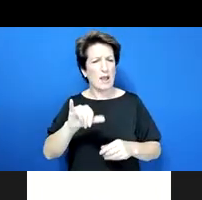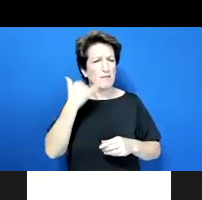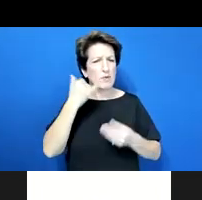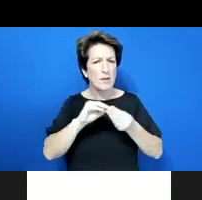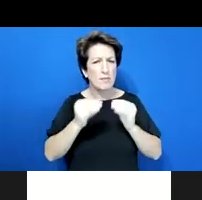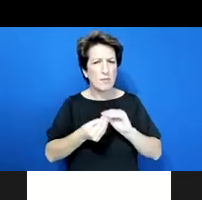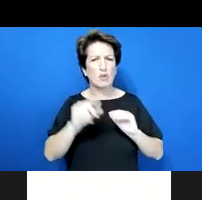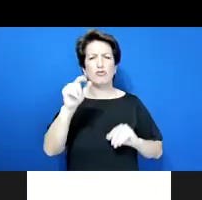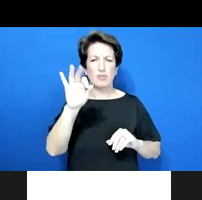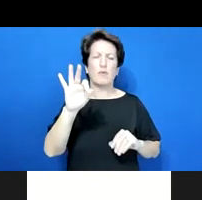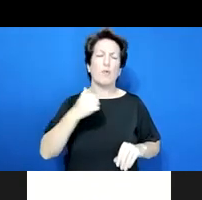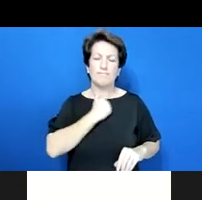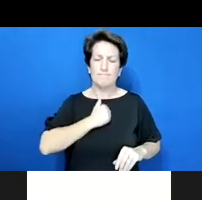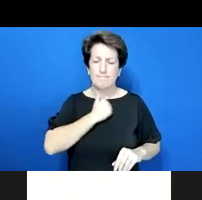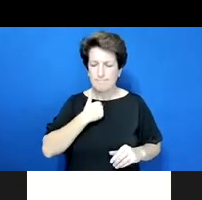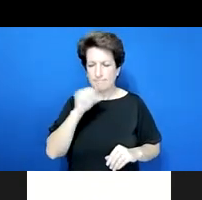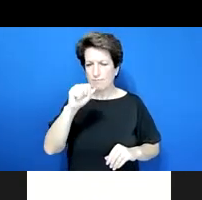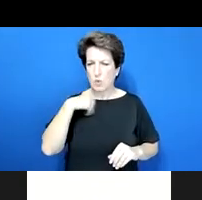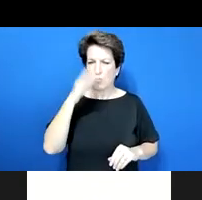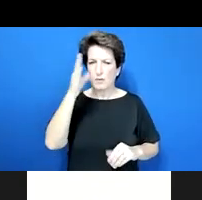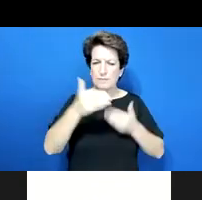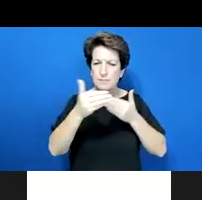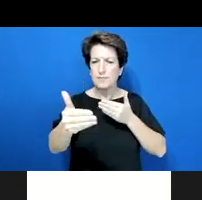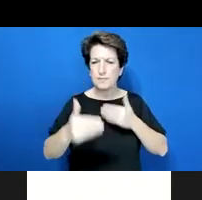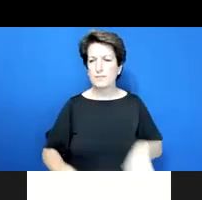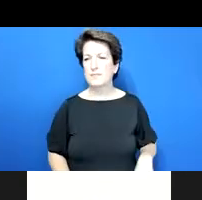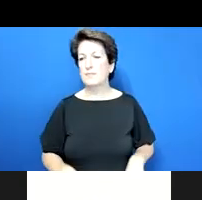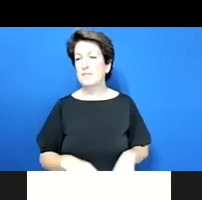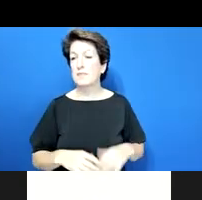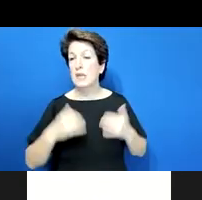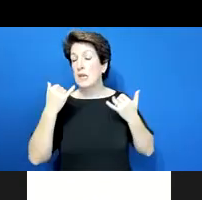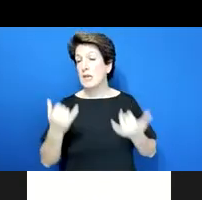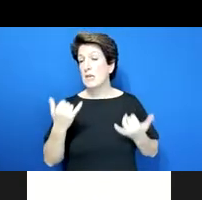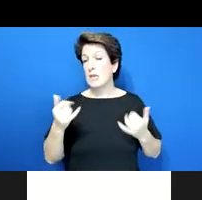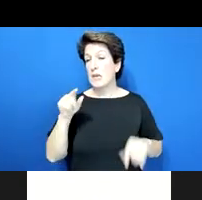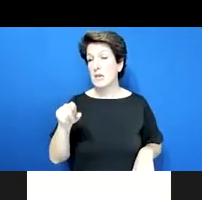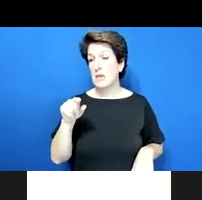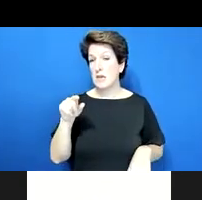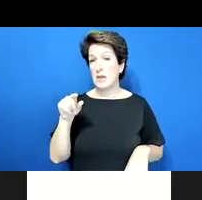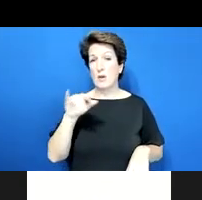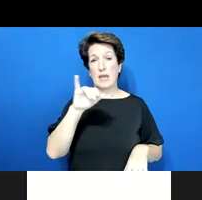apologize for that. I will do that. Thank you. Okay, so the next person with their hand up is Imran.